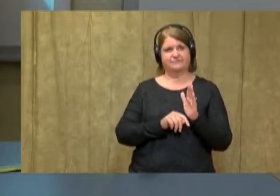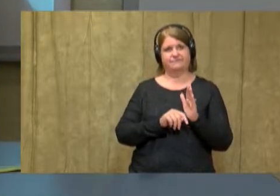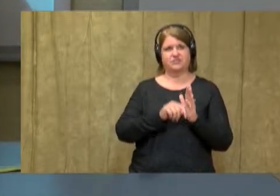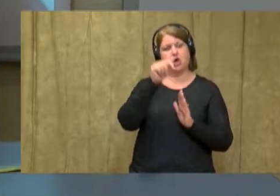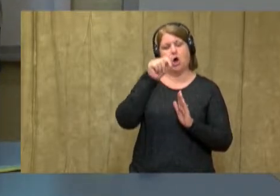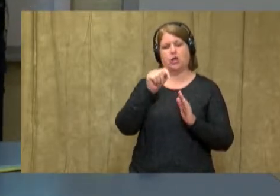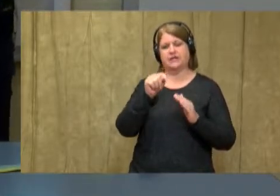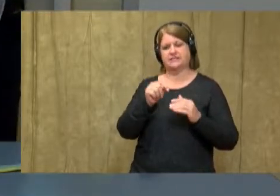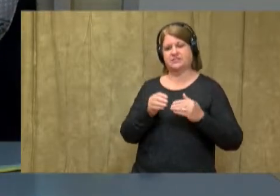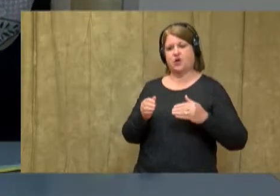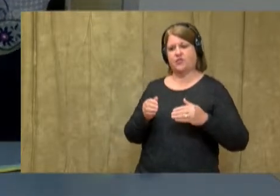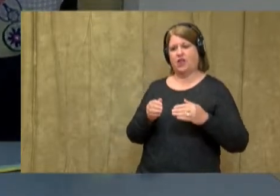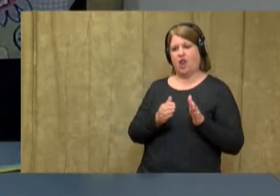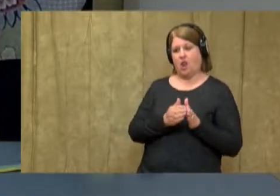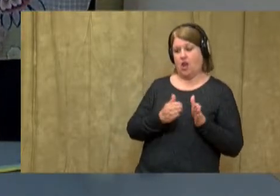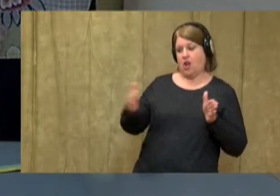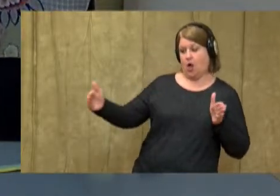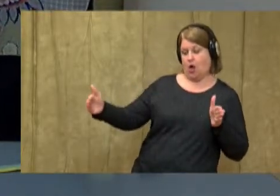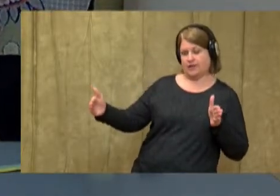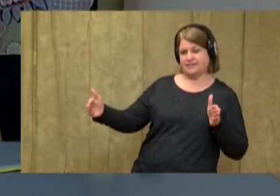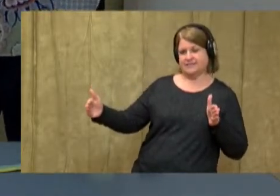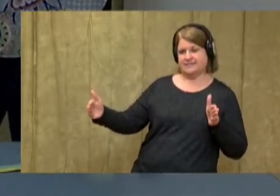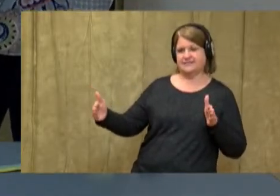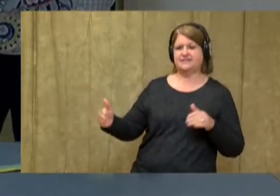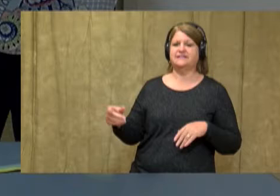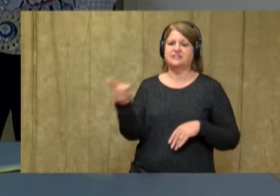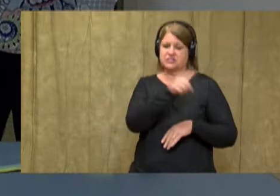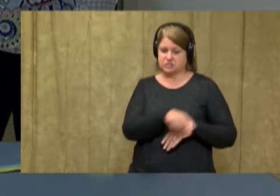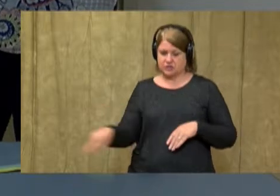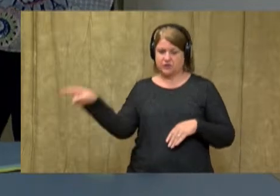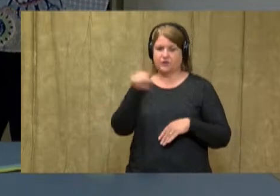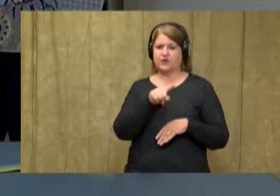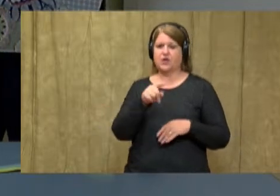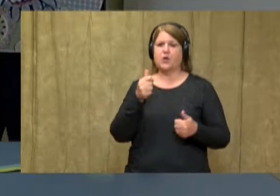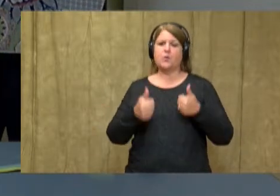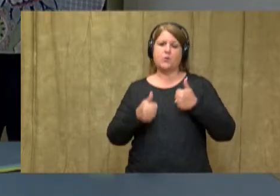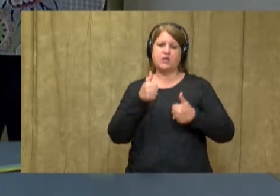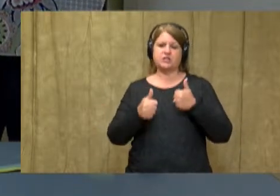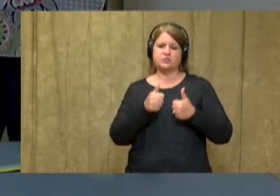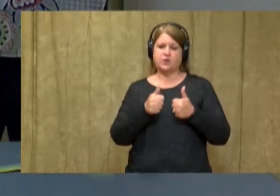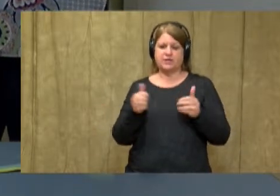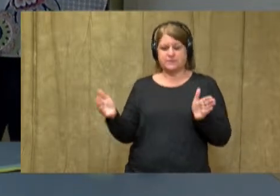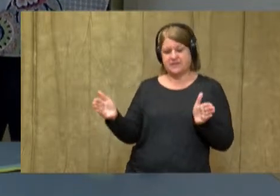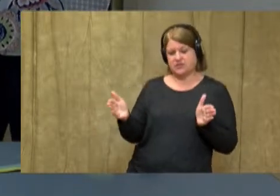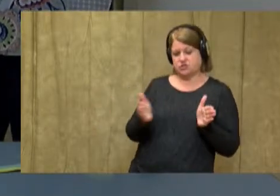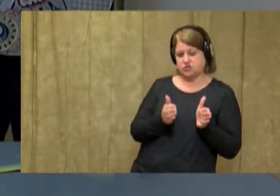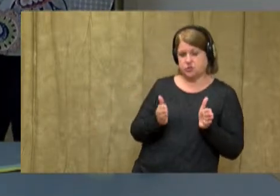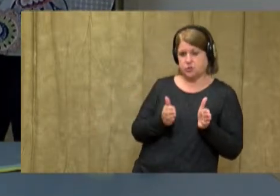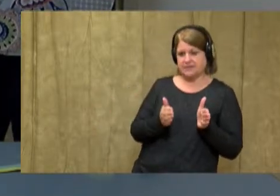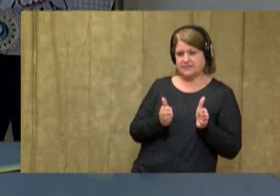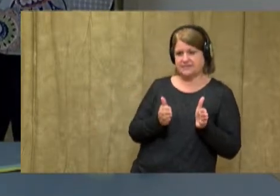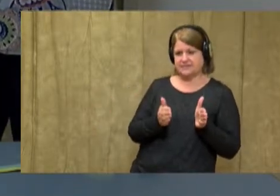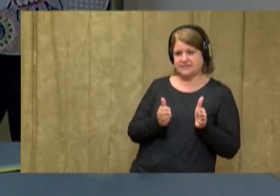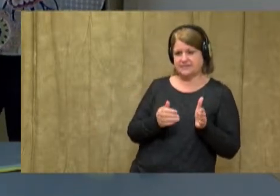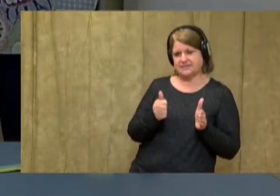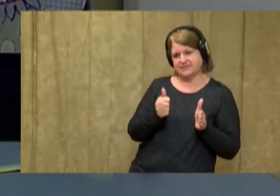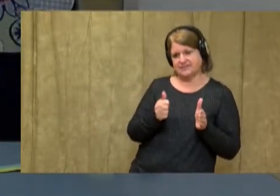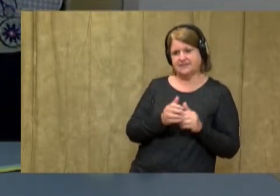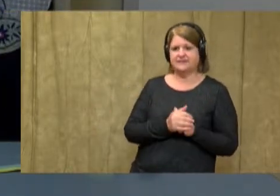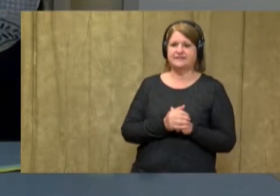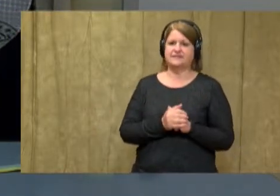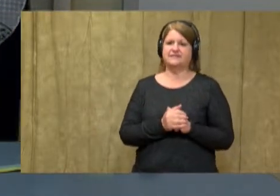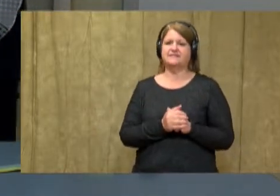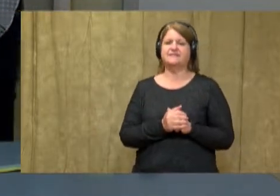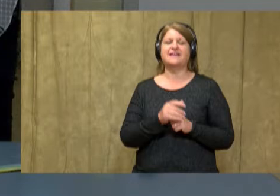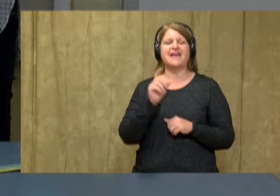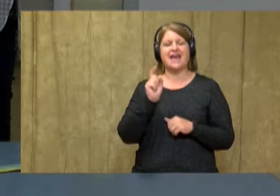going to go ahead and circle that one. Now point to which one would be the shortest. It